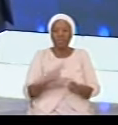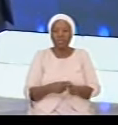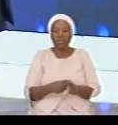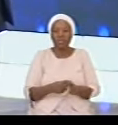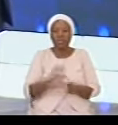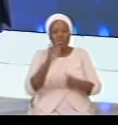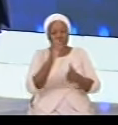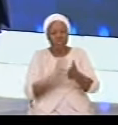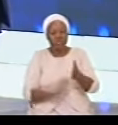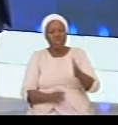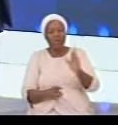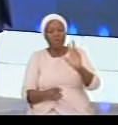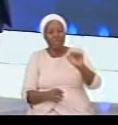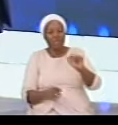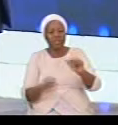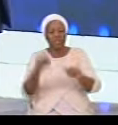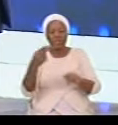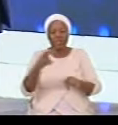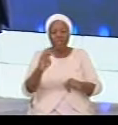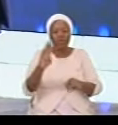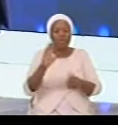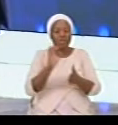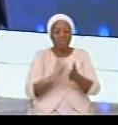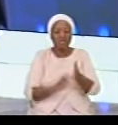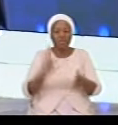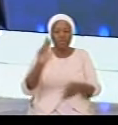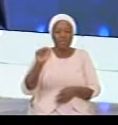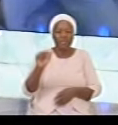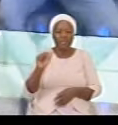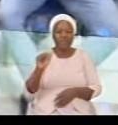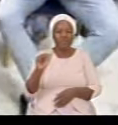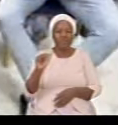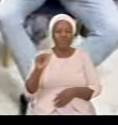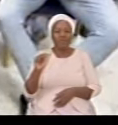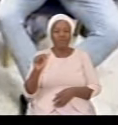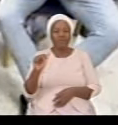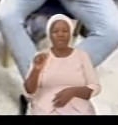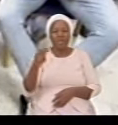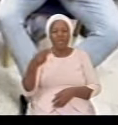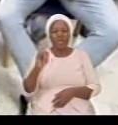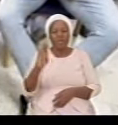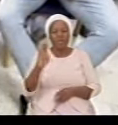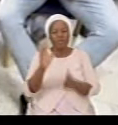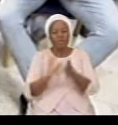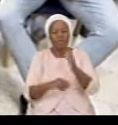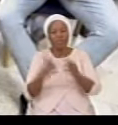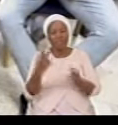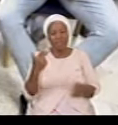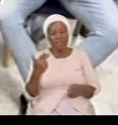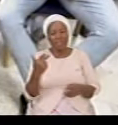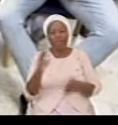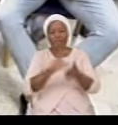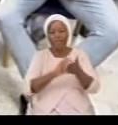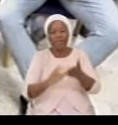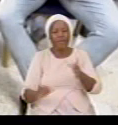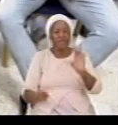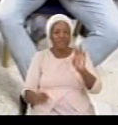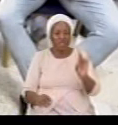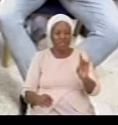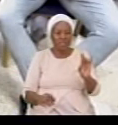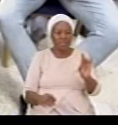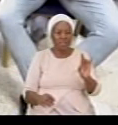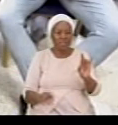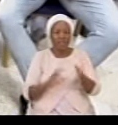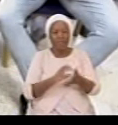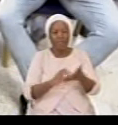Chapter 13 of Hebrews. Hebrews chapter 13. We're reading from verse 8. In